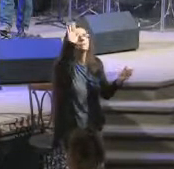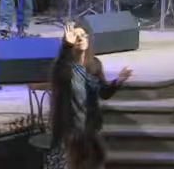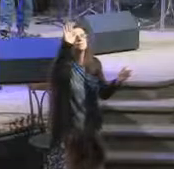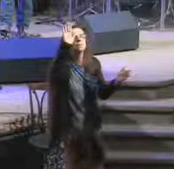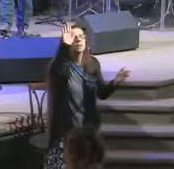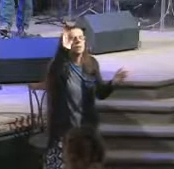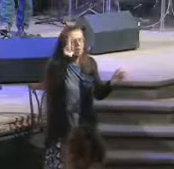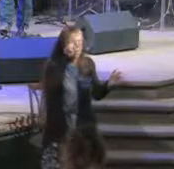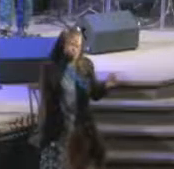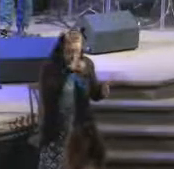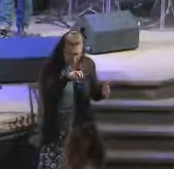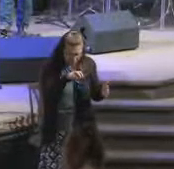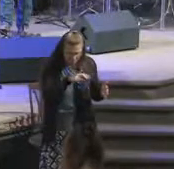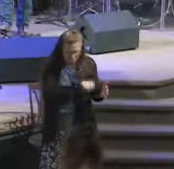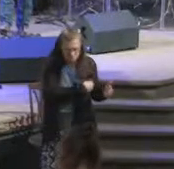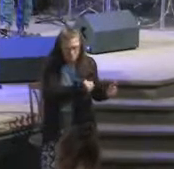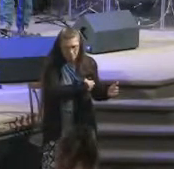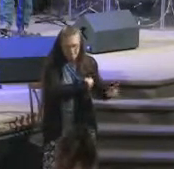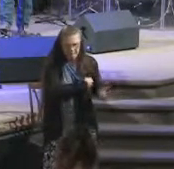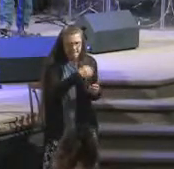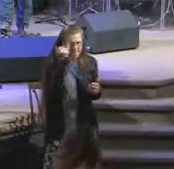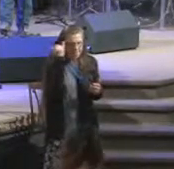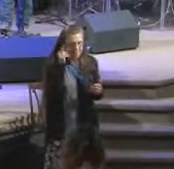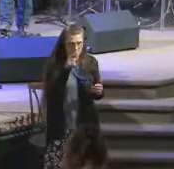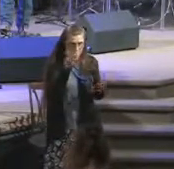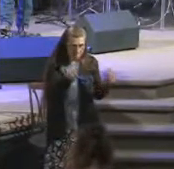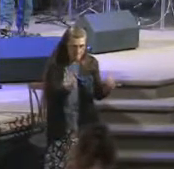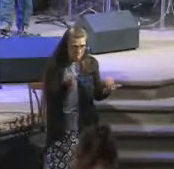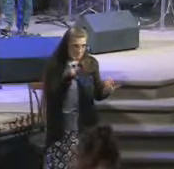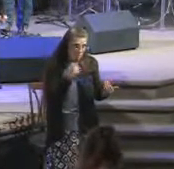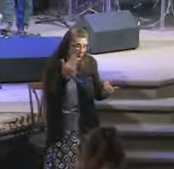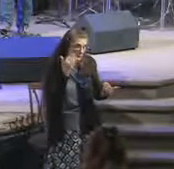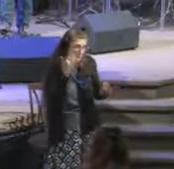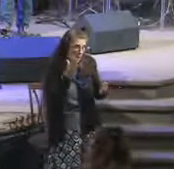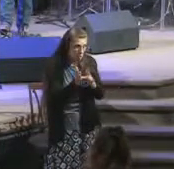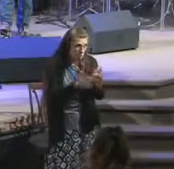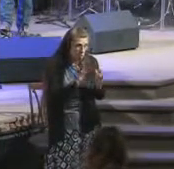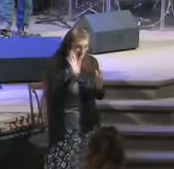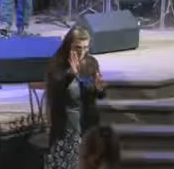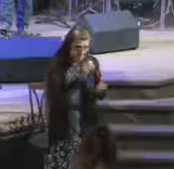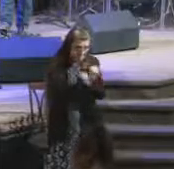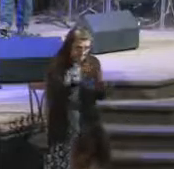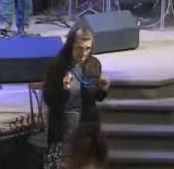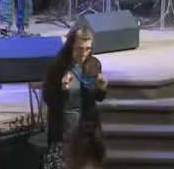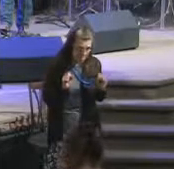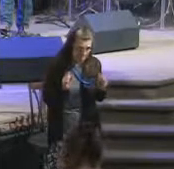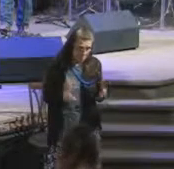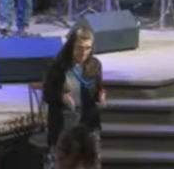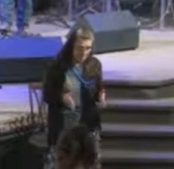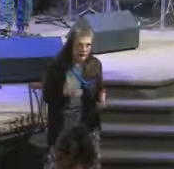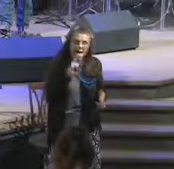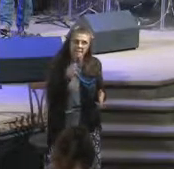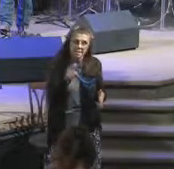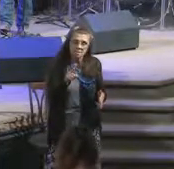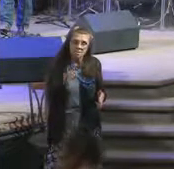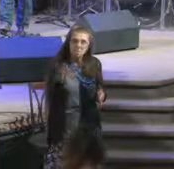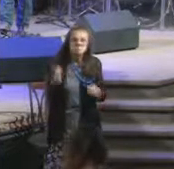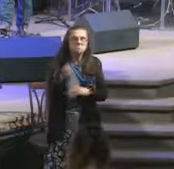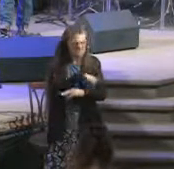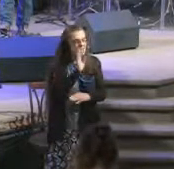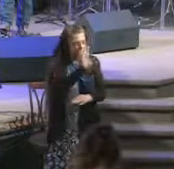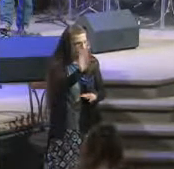With every head bowed, every eye closed, if you're here today and you do not know Jesus Christ as your Savior, I will tell you, today is